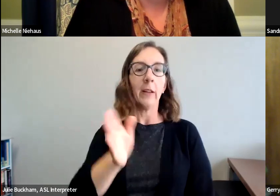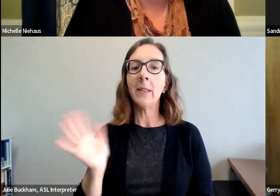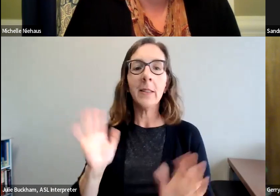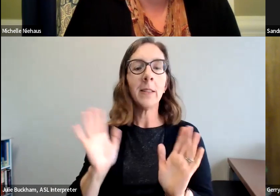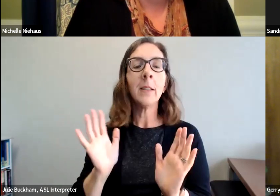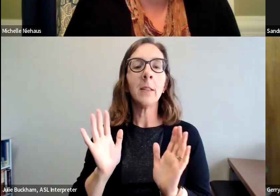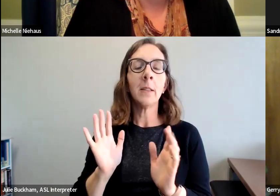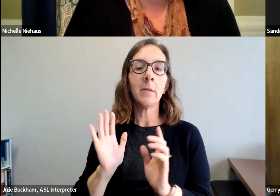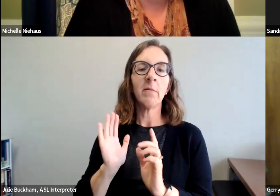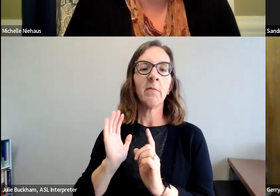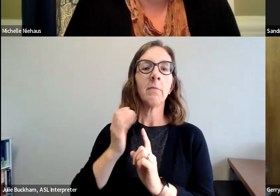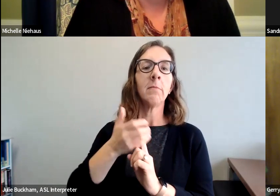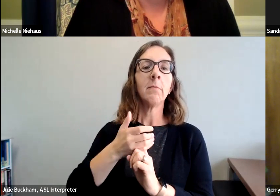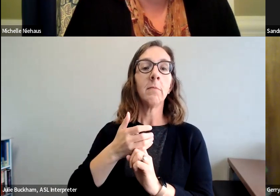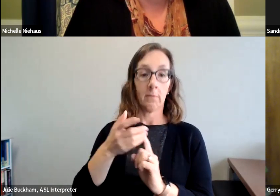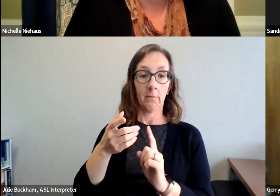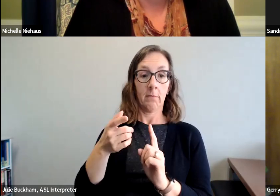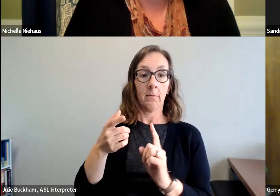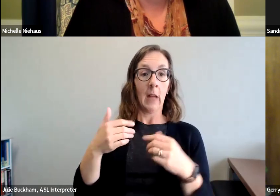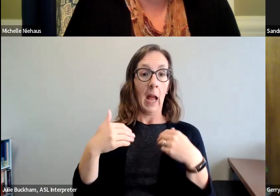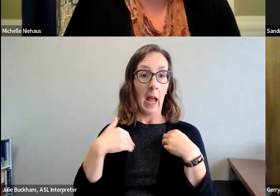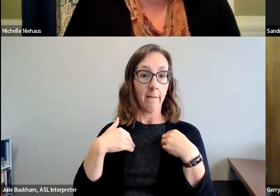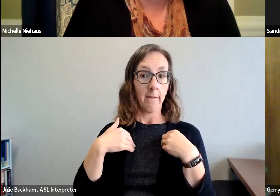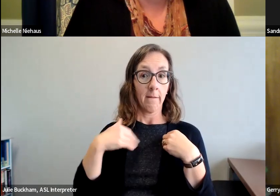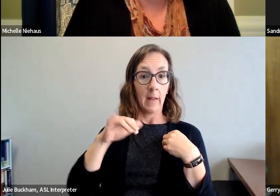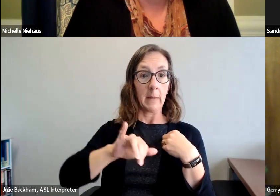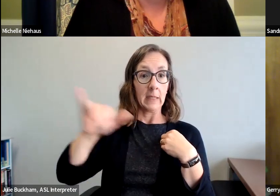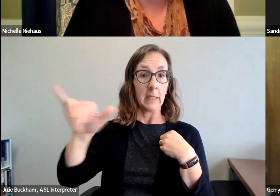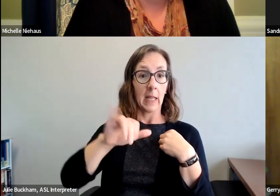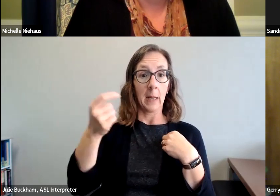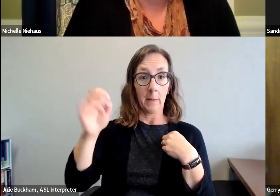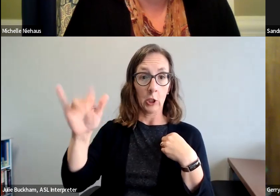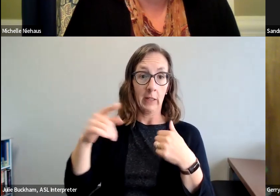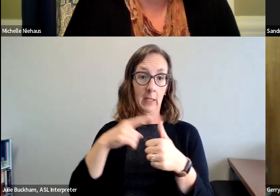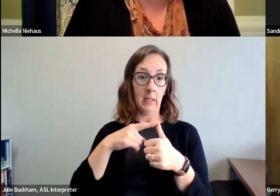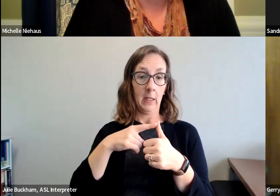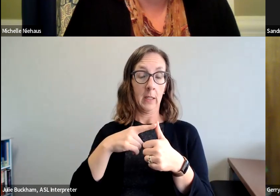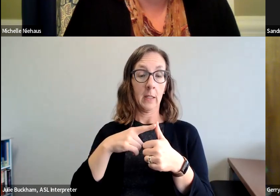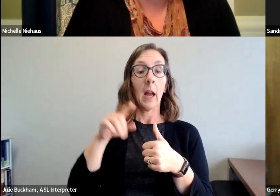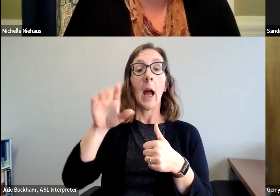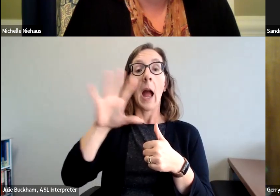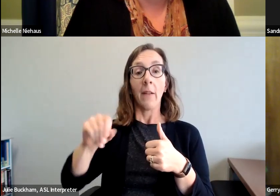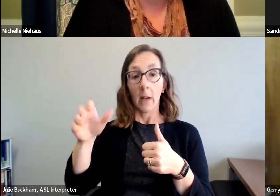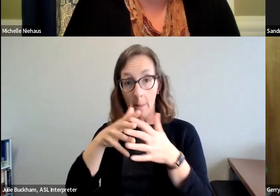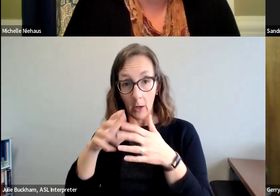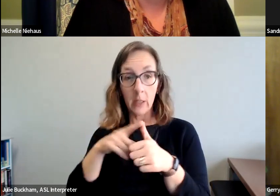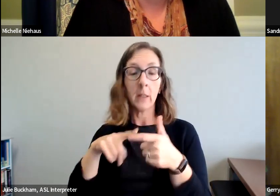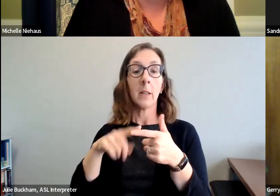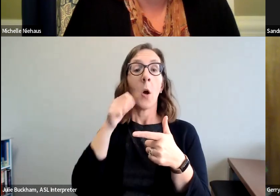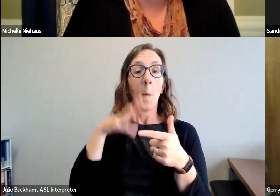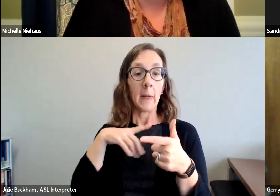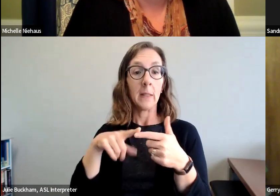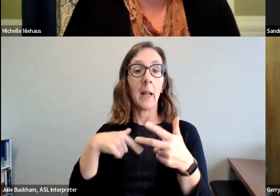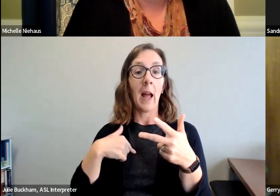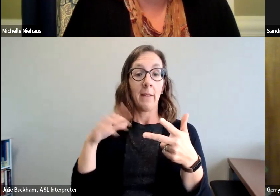the same 3 as Gerry. African American, a woman, I have a